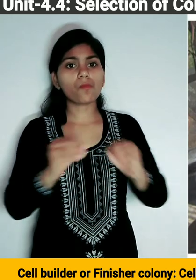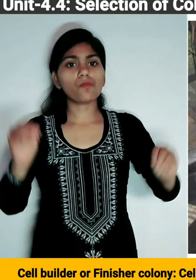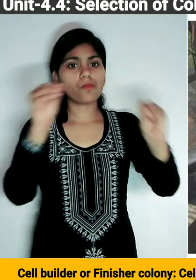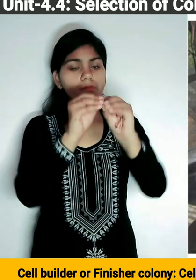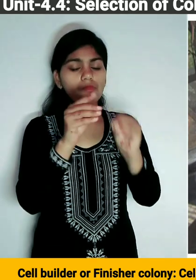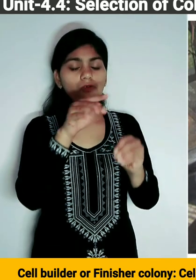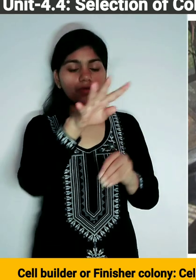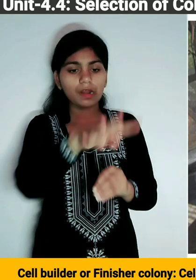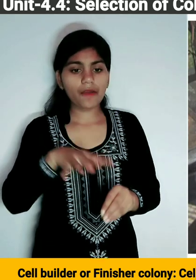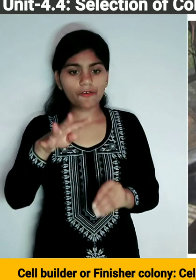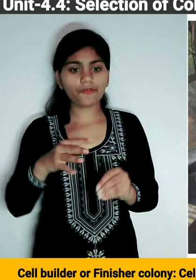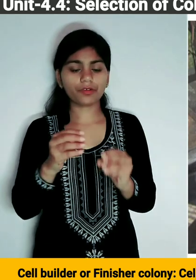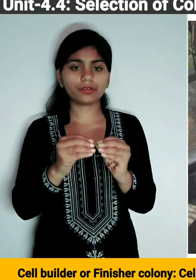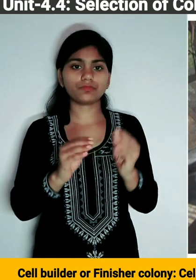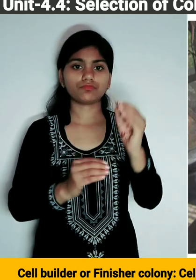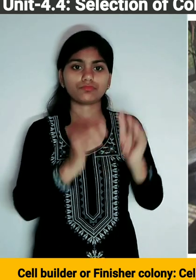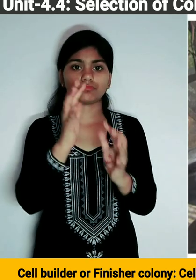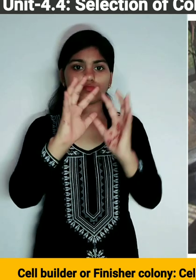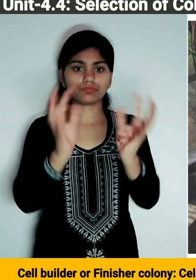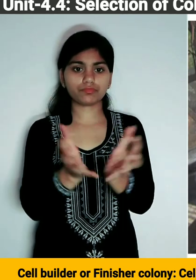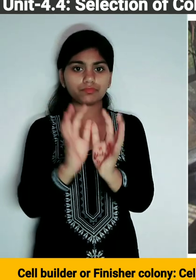or more bee frames.